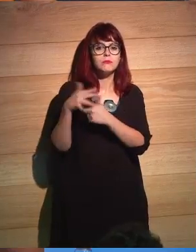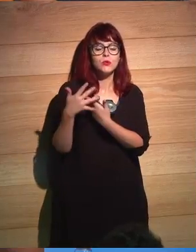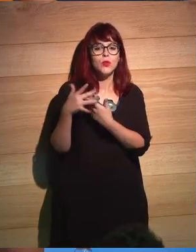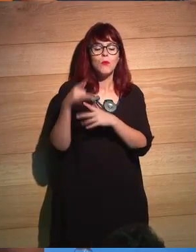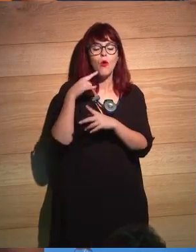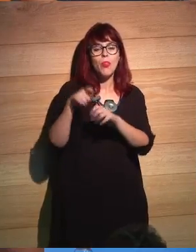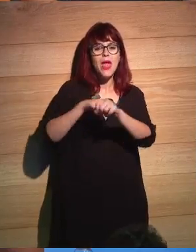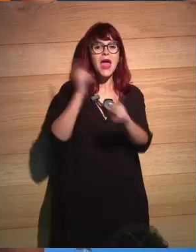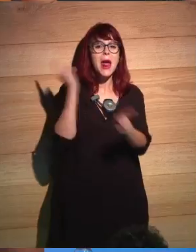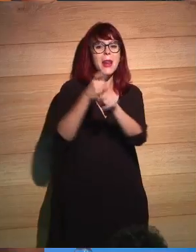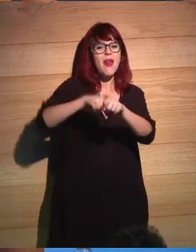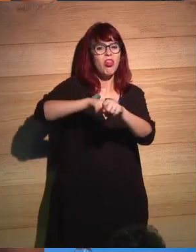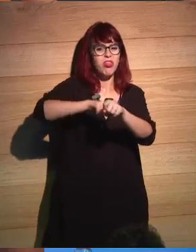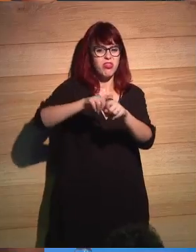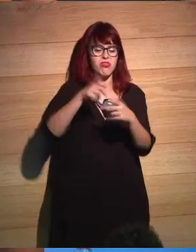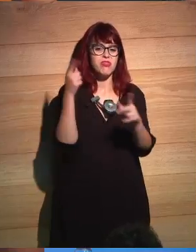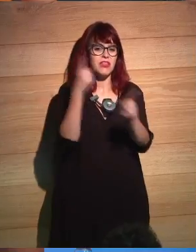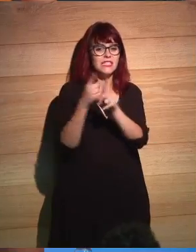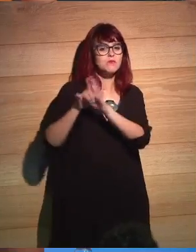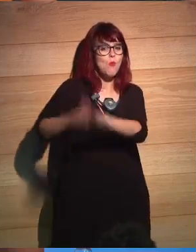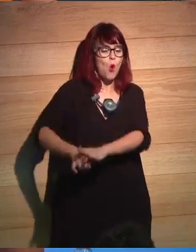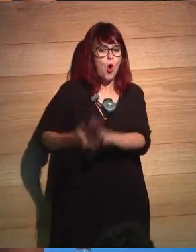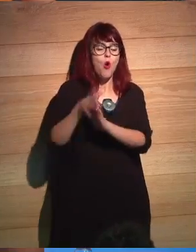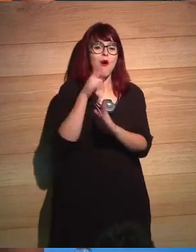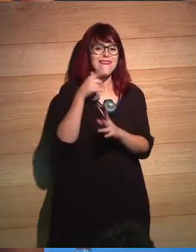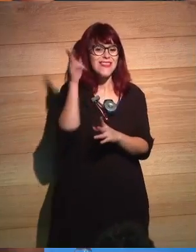If you didn't write about ethnic